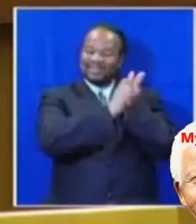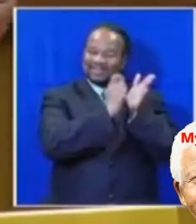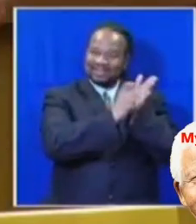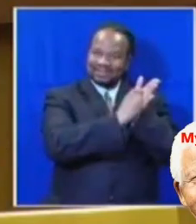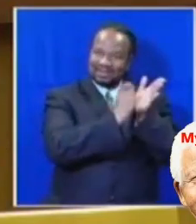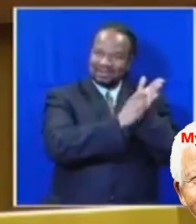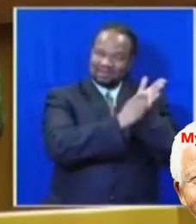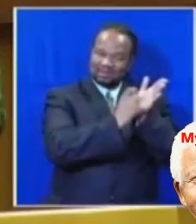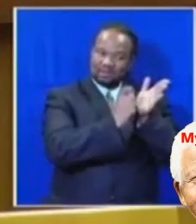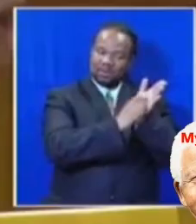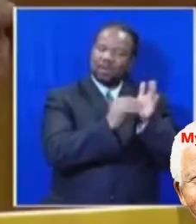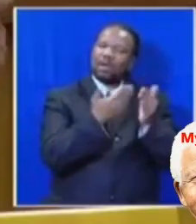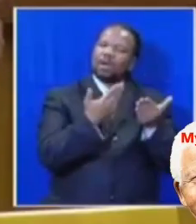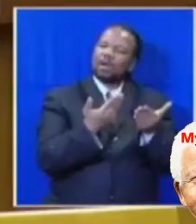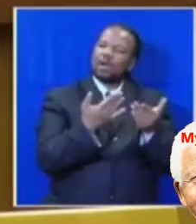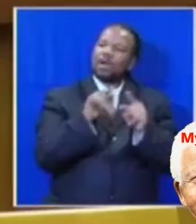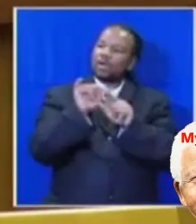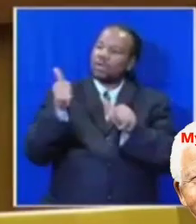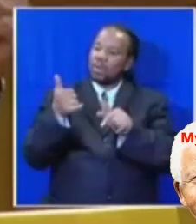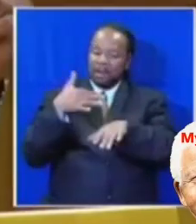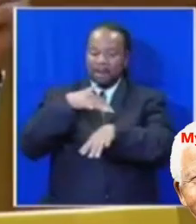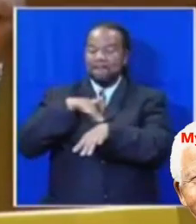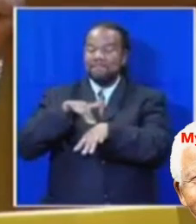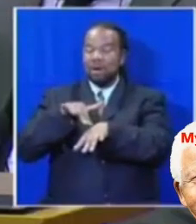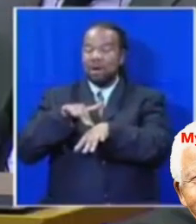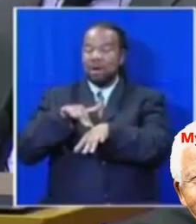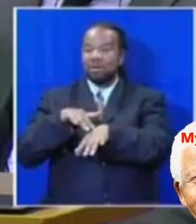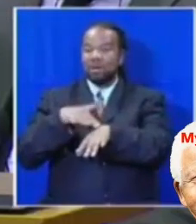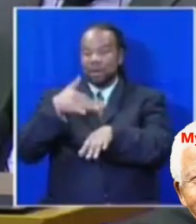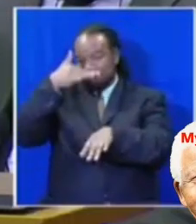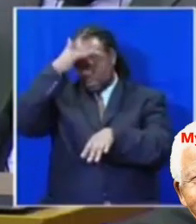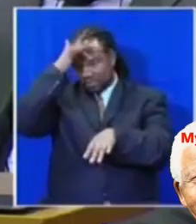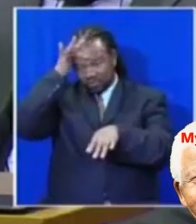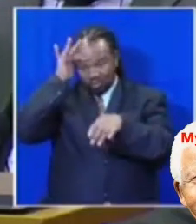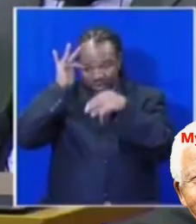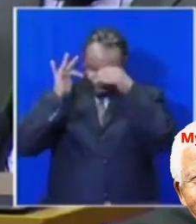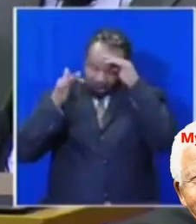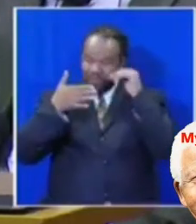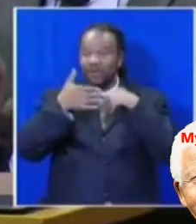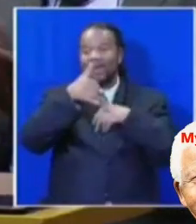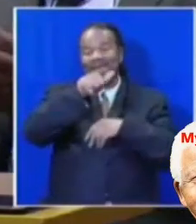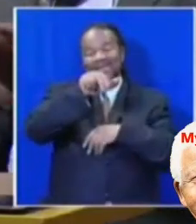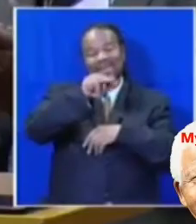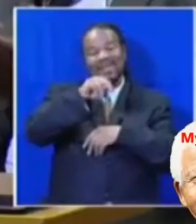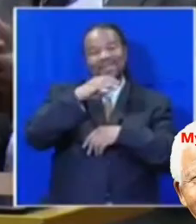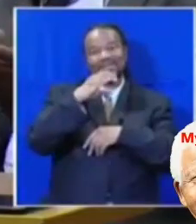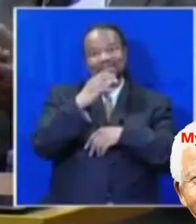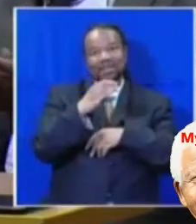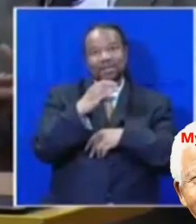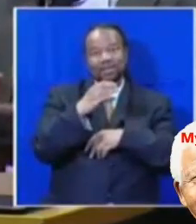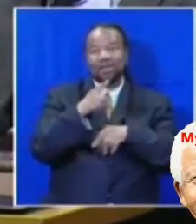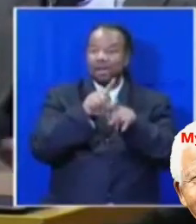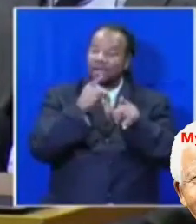the blood, the sweat of members of the African National Congress as members of this